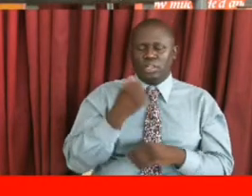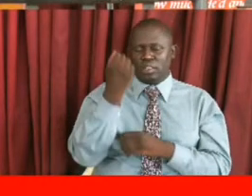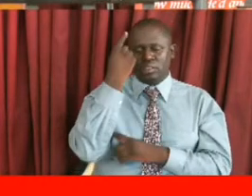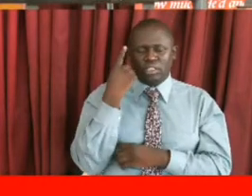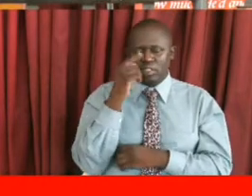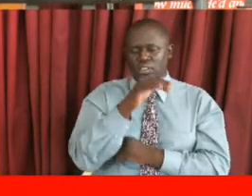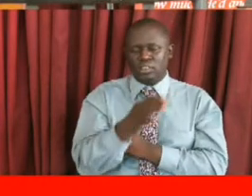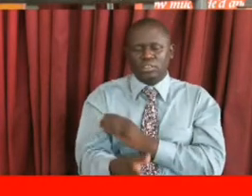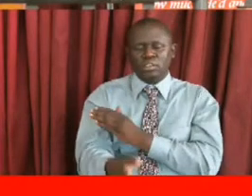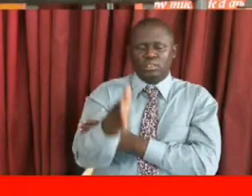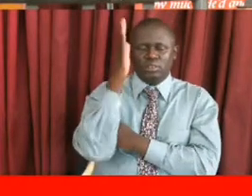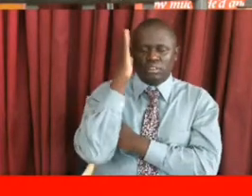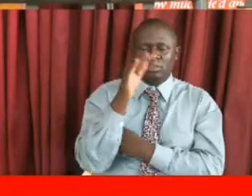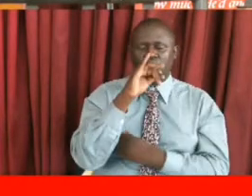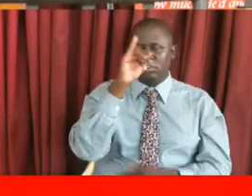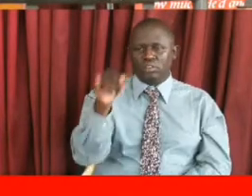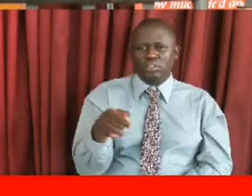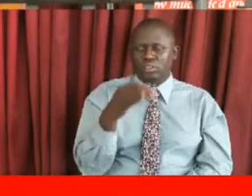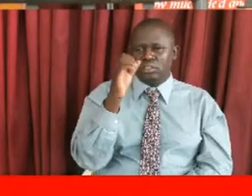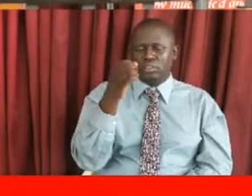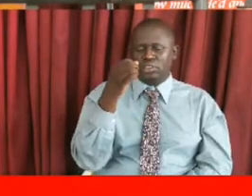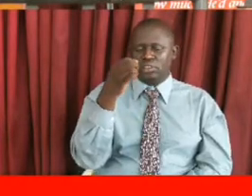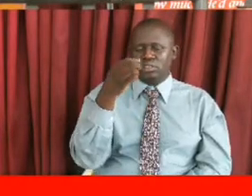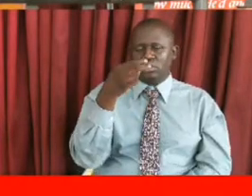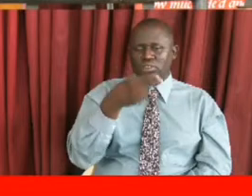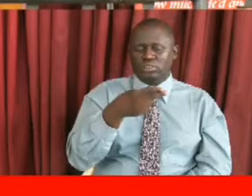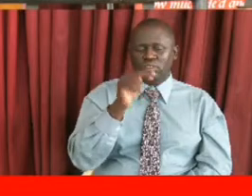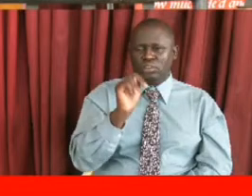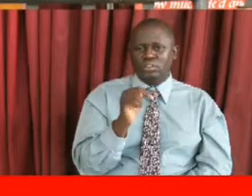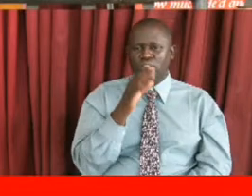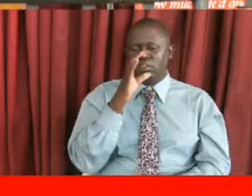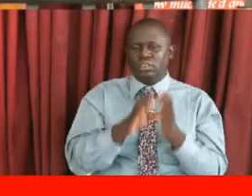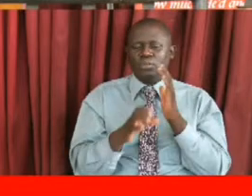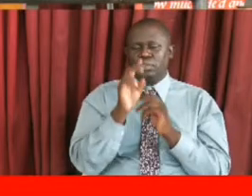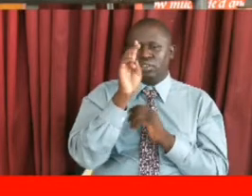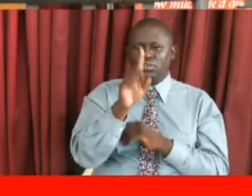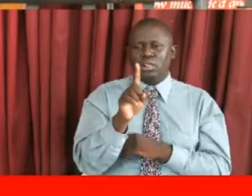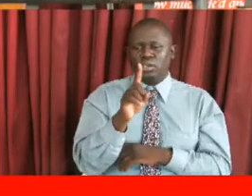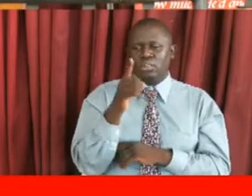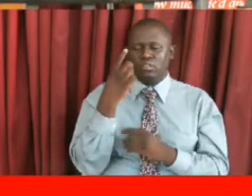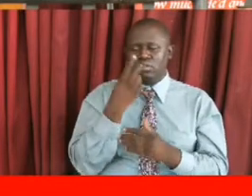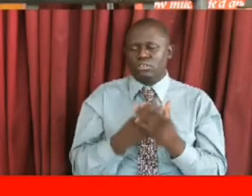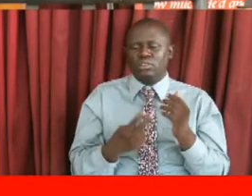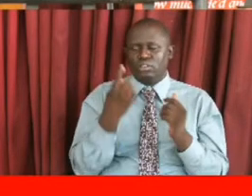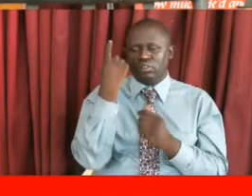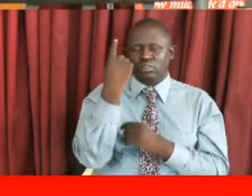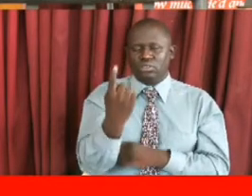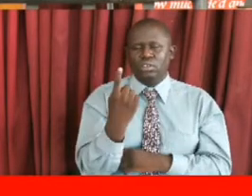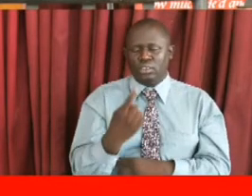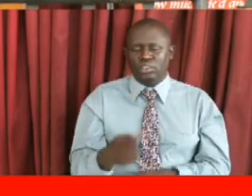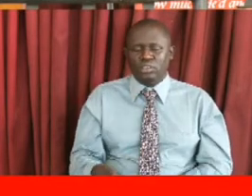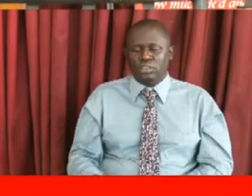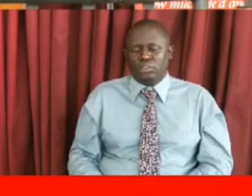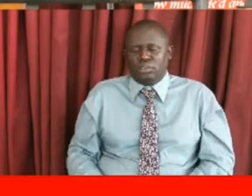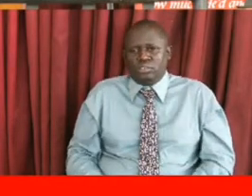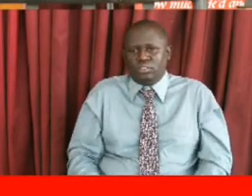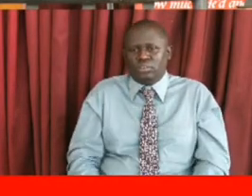1:1 be taken back to the bister we will understand words